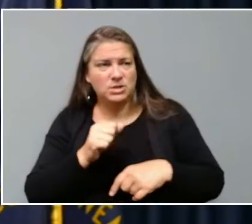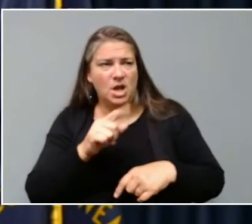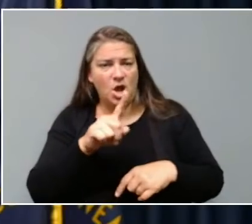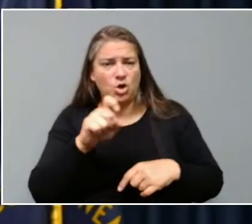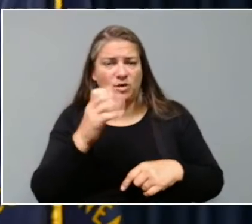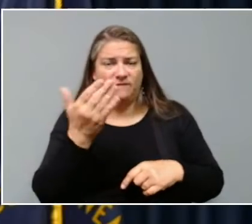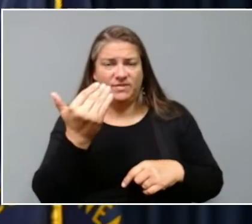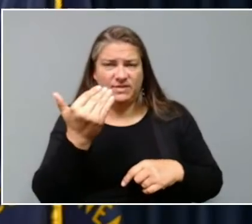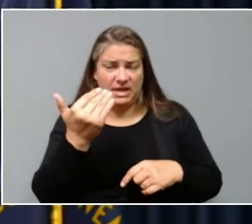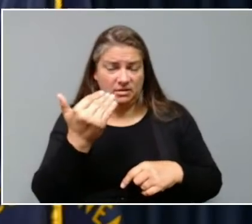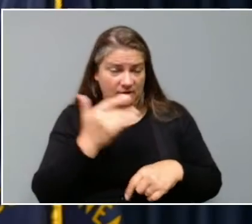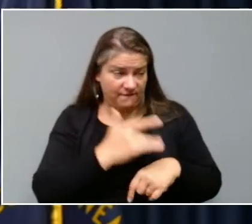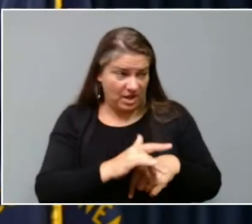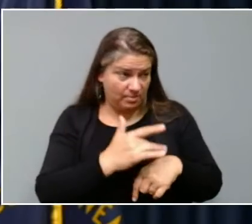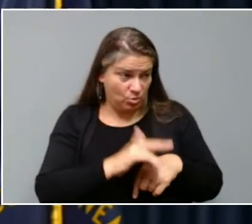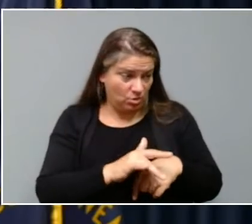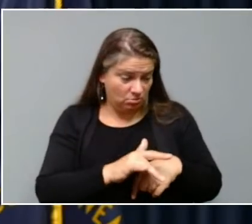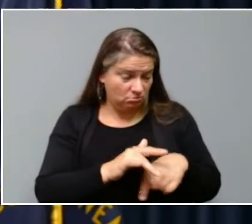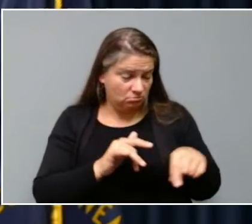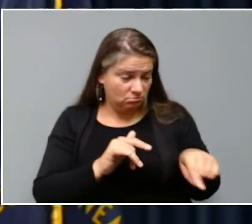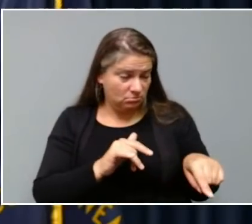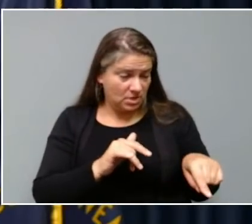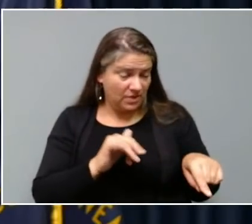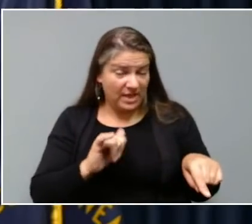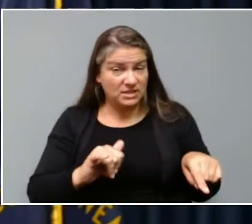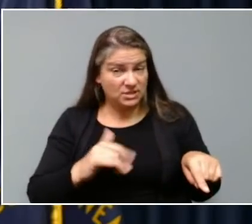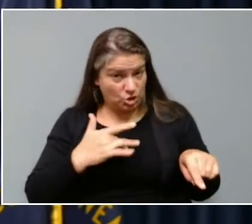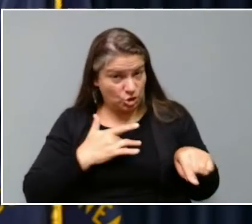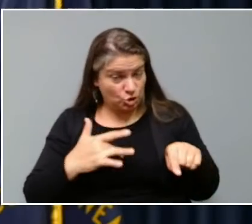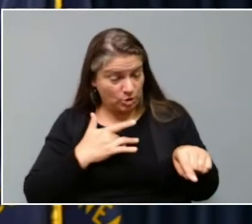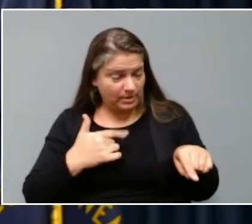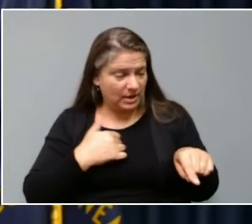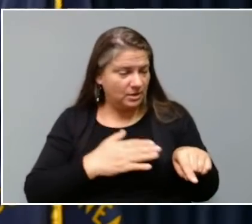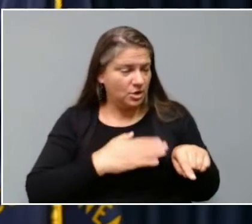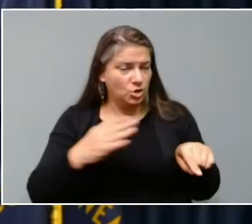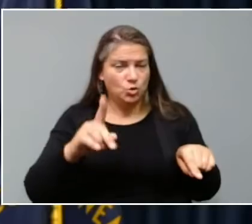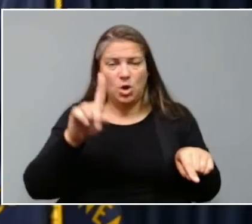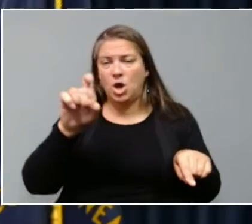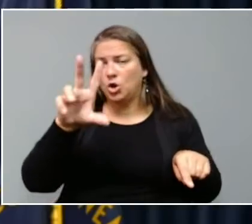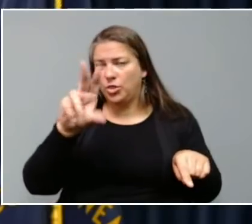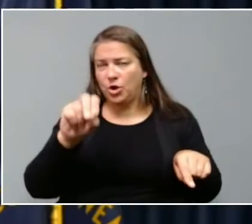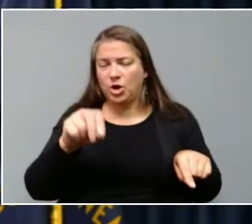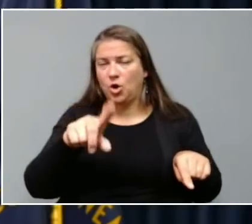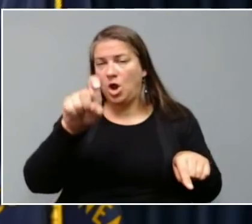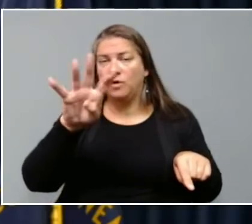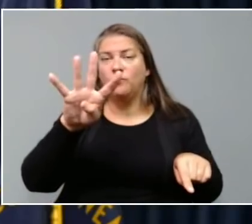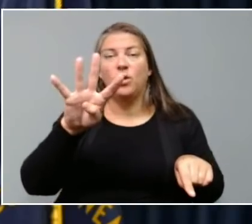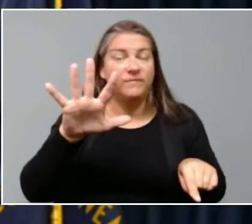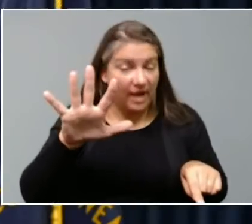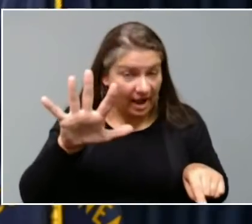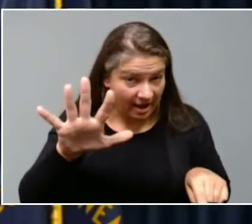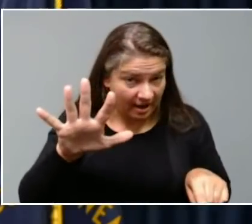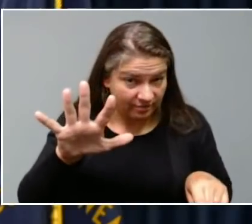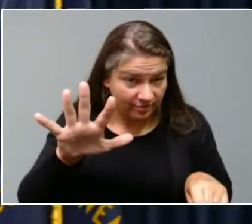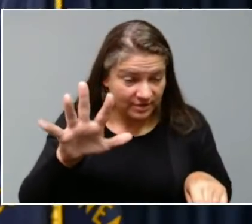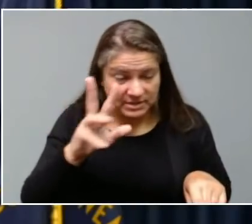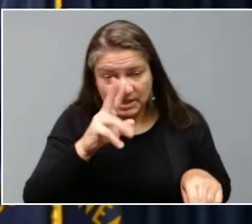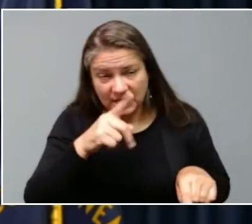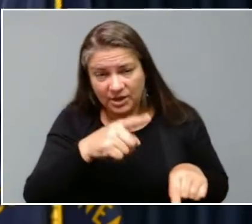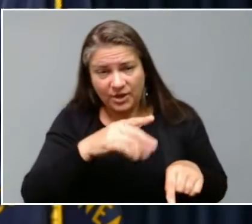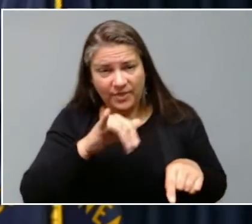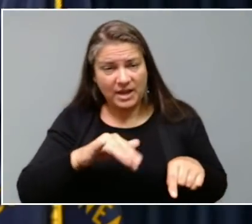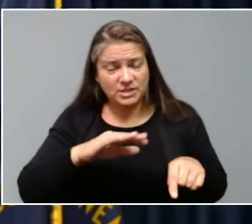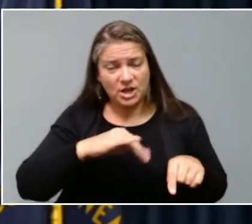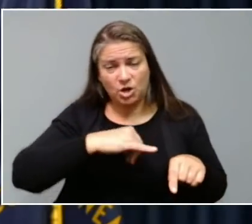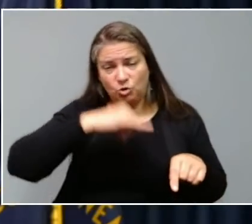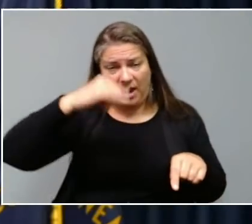beds available, which is concerning, to about 130 or 145. As you can see by those graphs, we